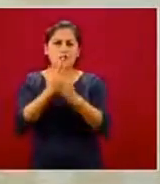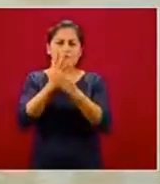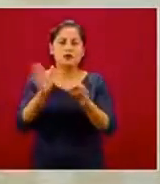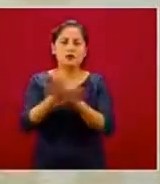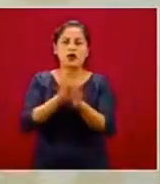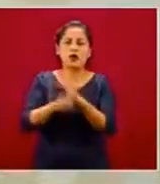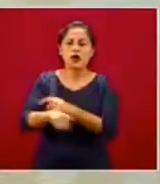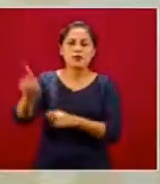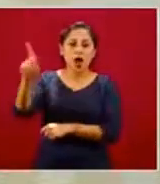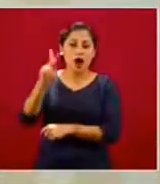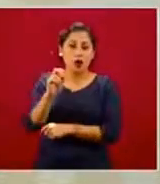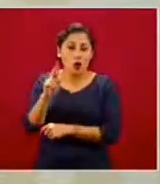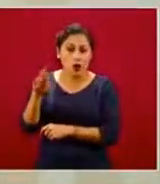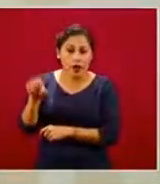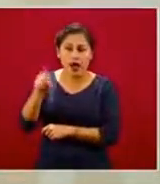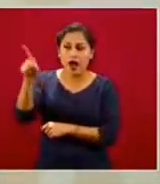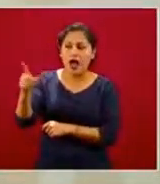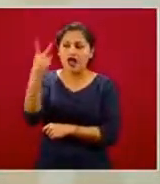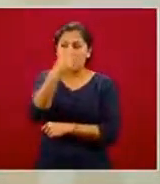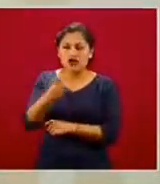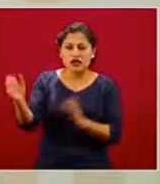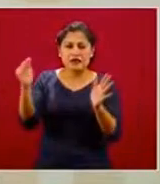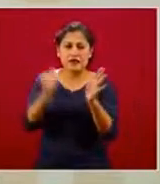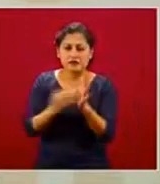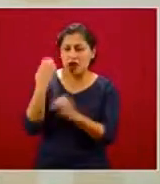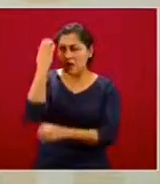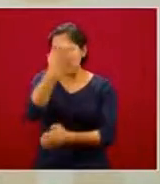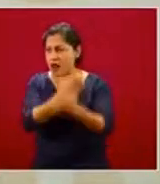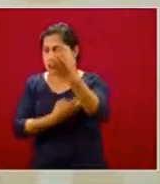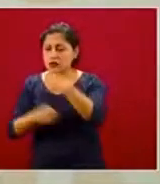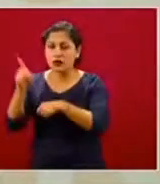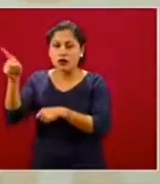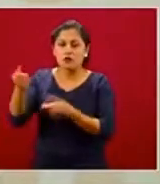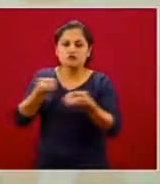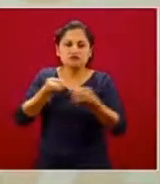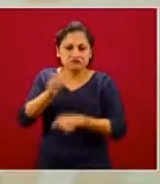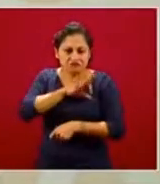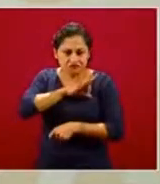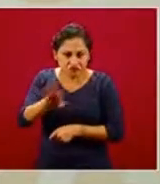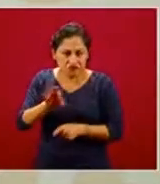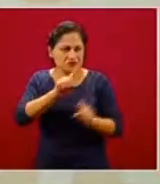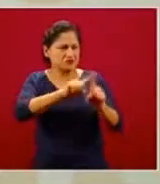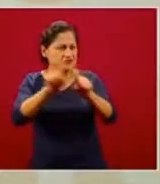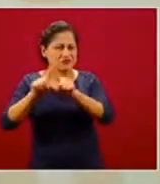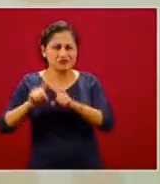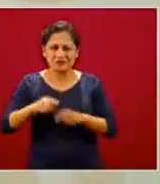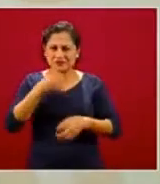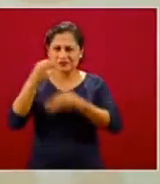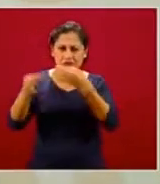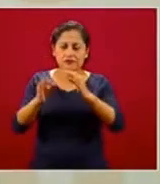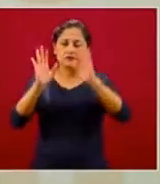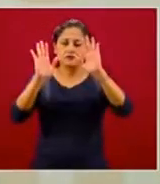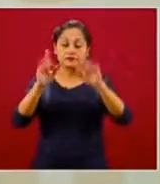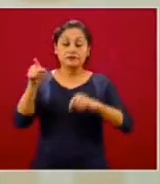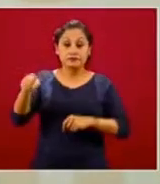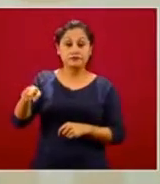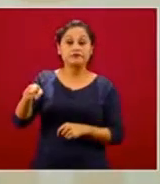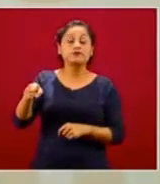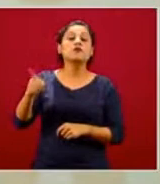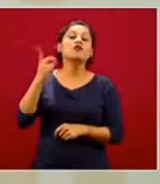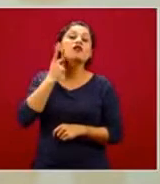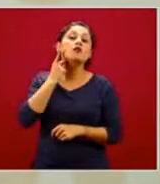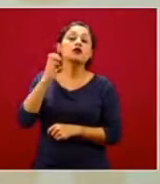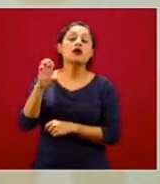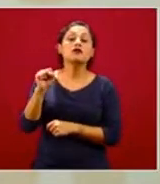So talking about the myth of like Korea had 20,000 tests and that's why they controlled the virus, I don't